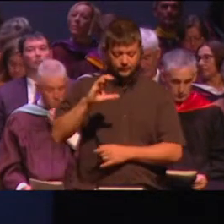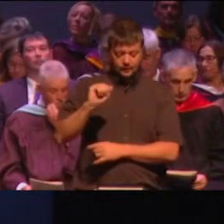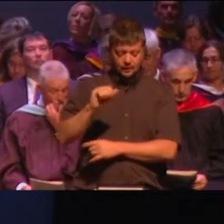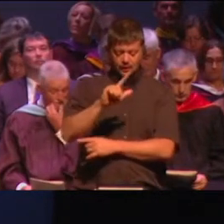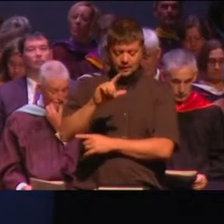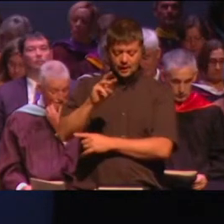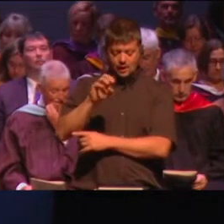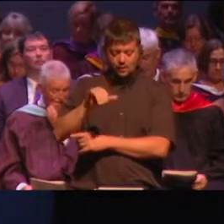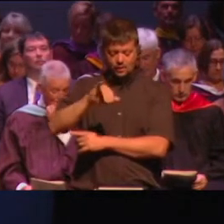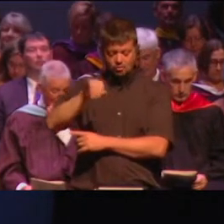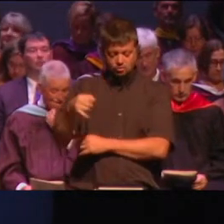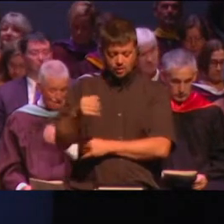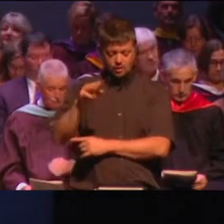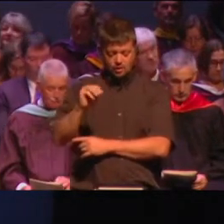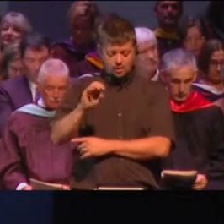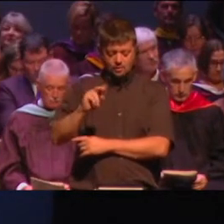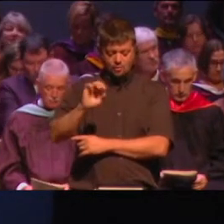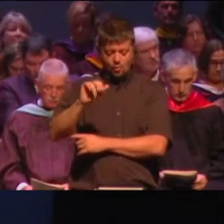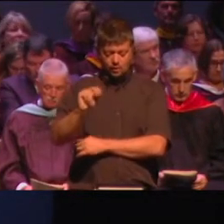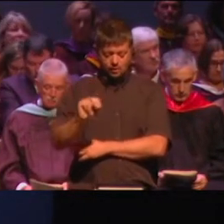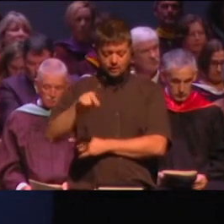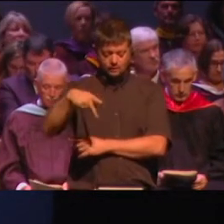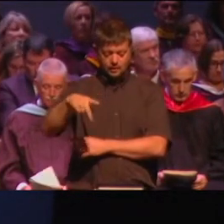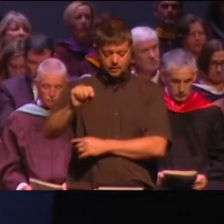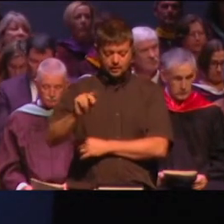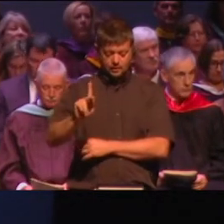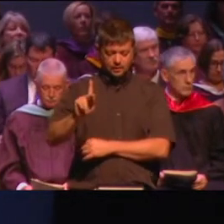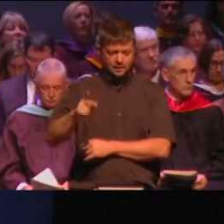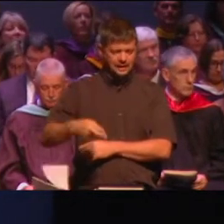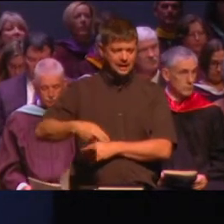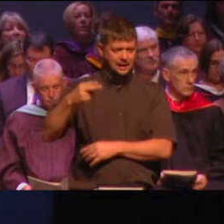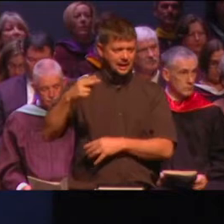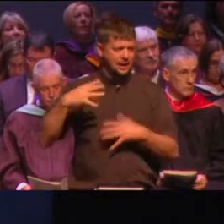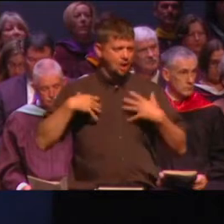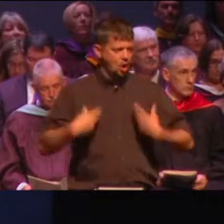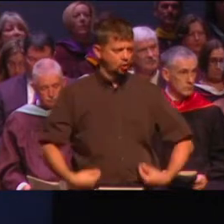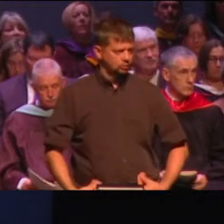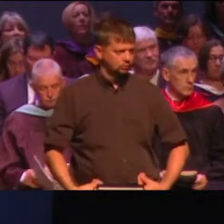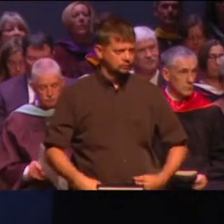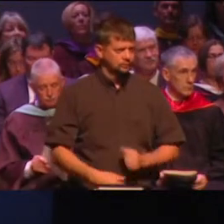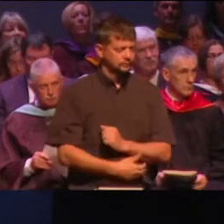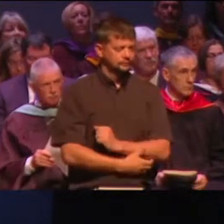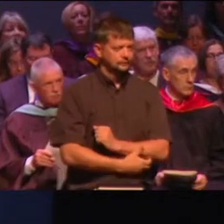Callaway J. Morgan, Phi Theta Kappa High Honors.